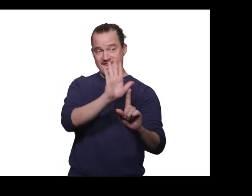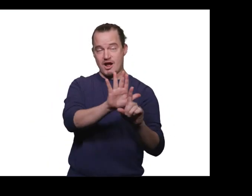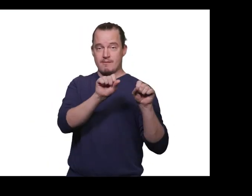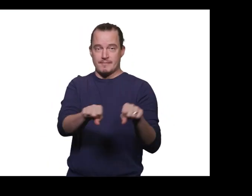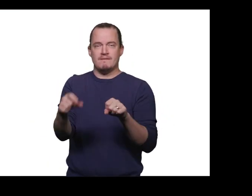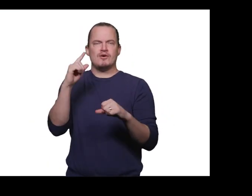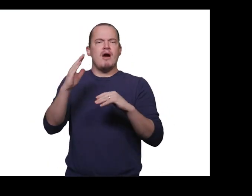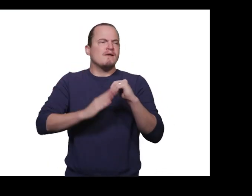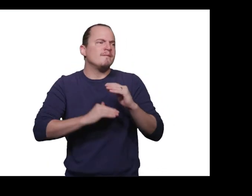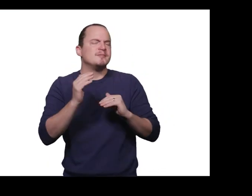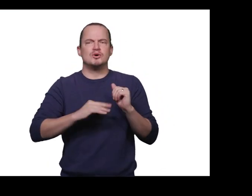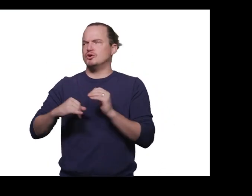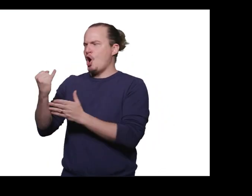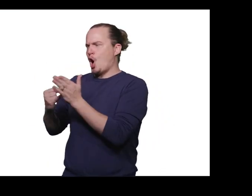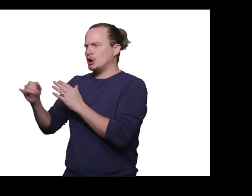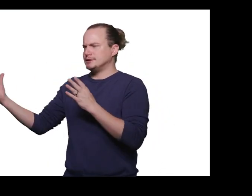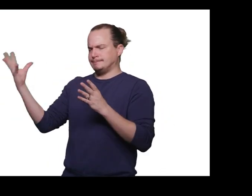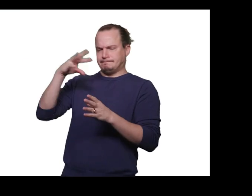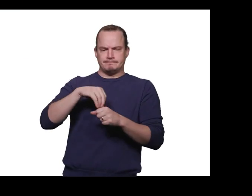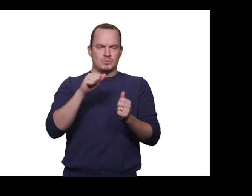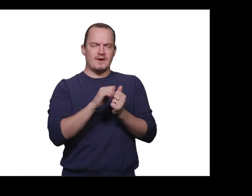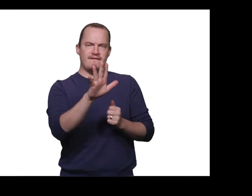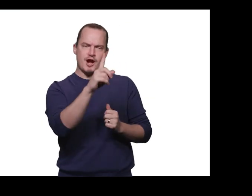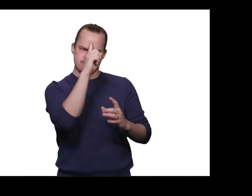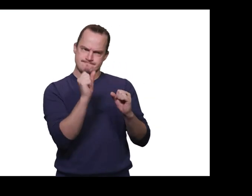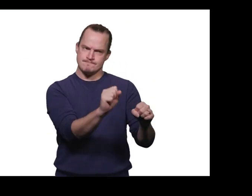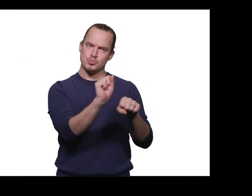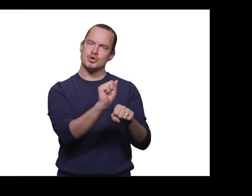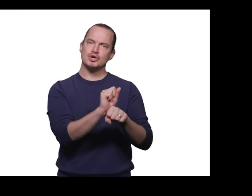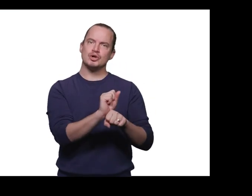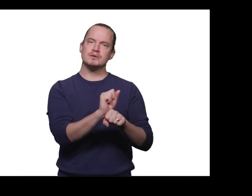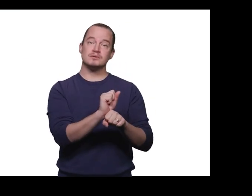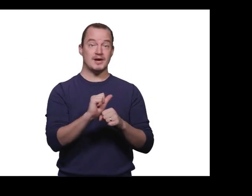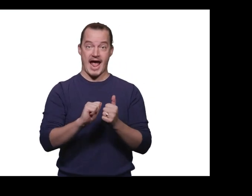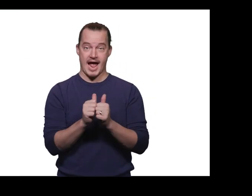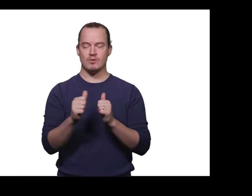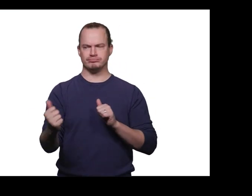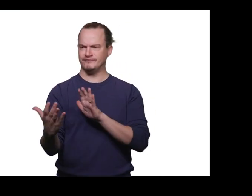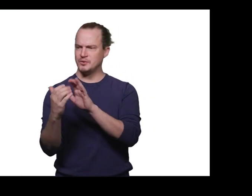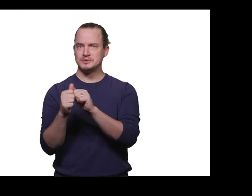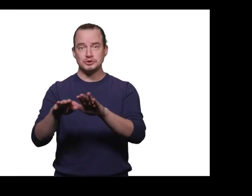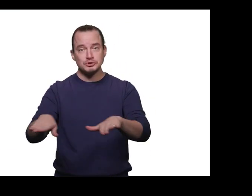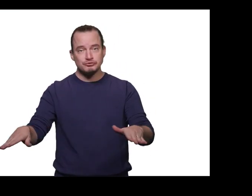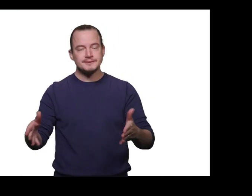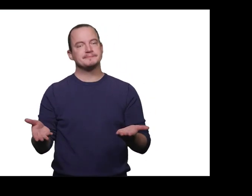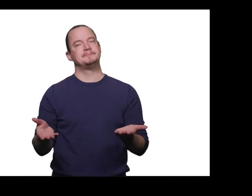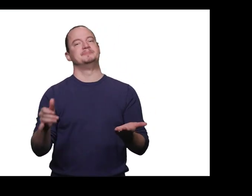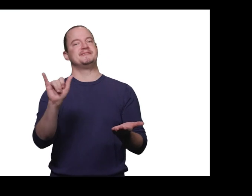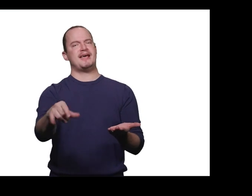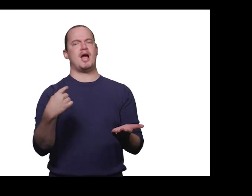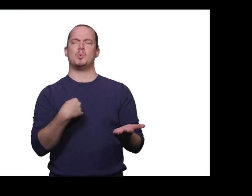using arts-integrated strategies in their work and take place in the presence of children. The residency model utilizes